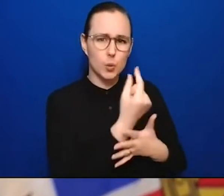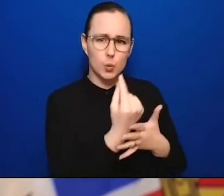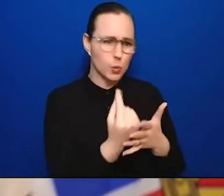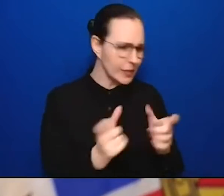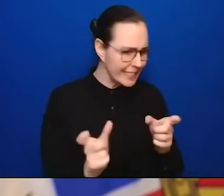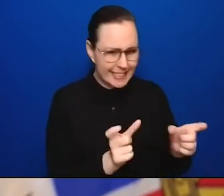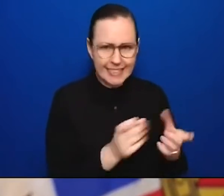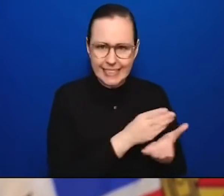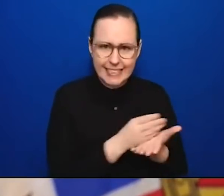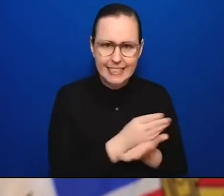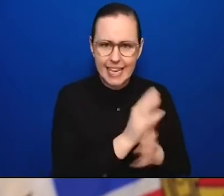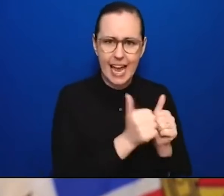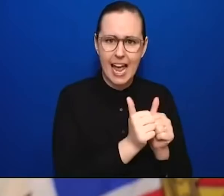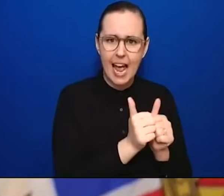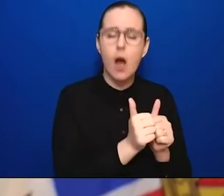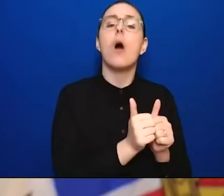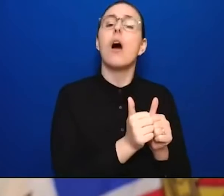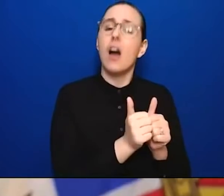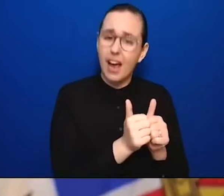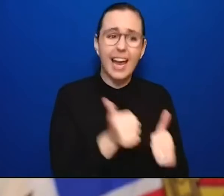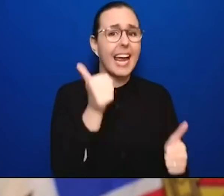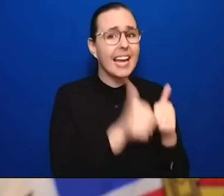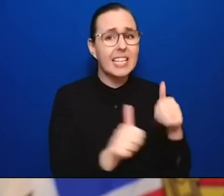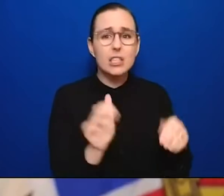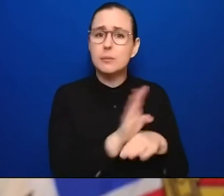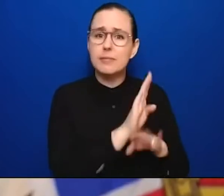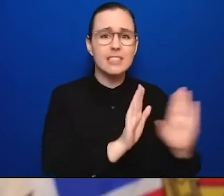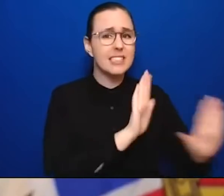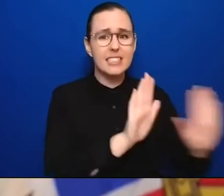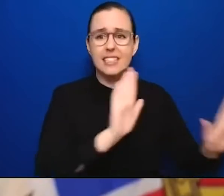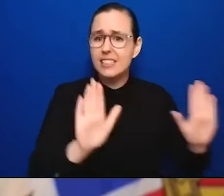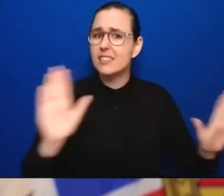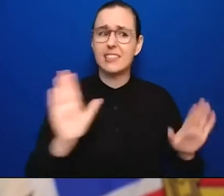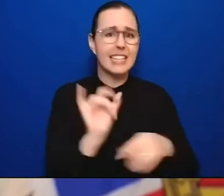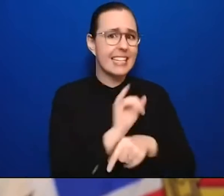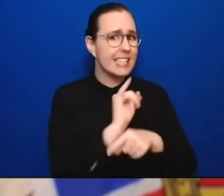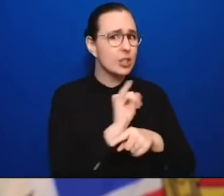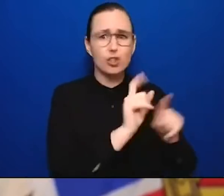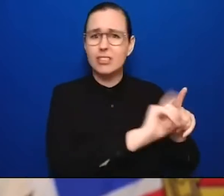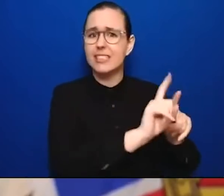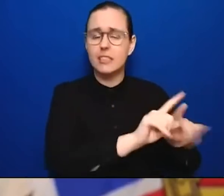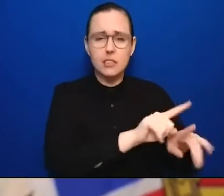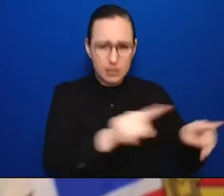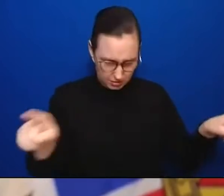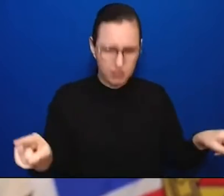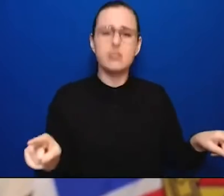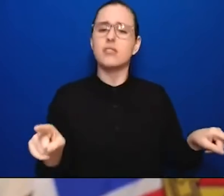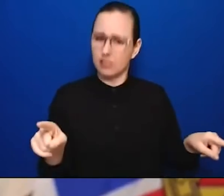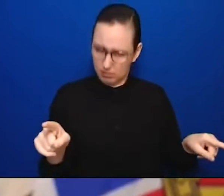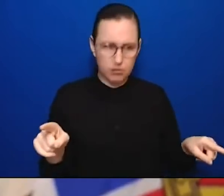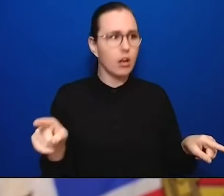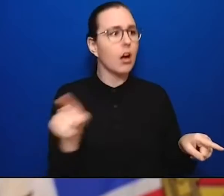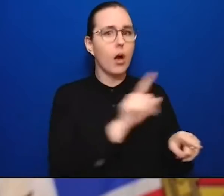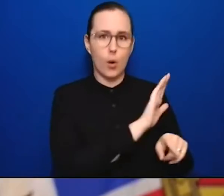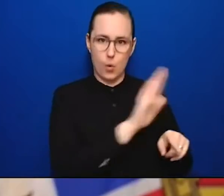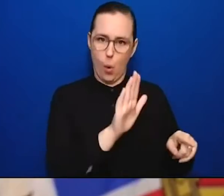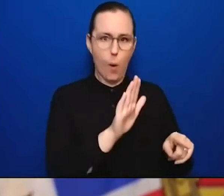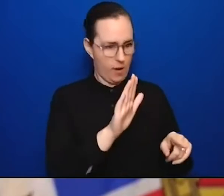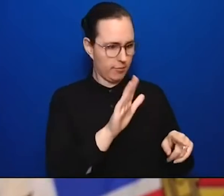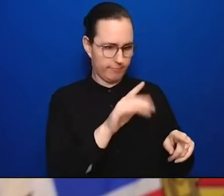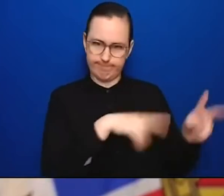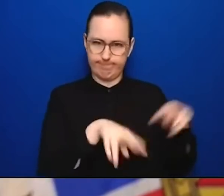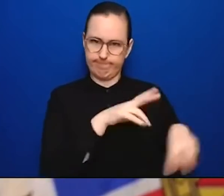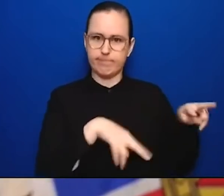or industry. And these worked. These helped us get through the last number of waves, and they will help us get through this one